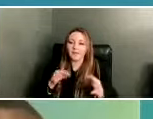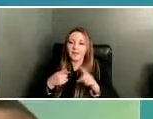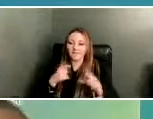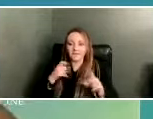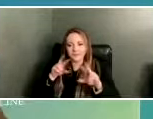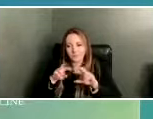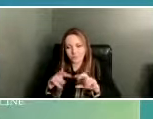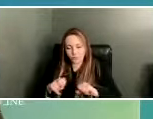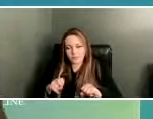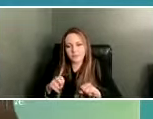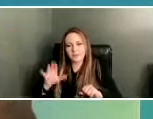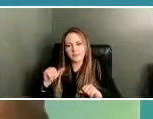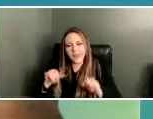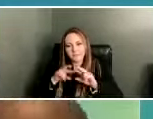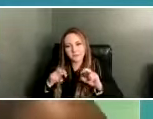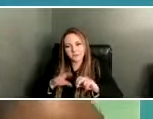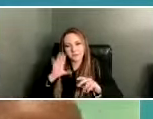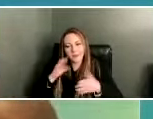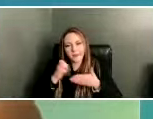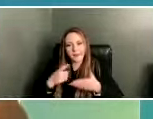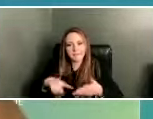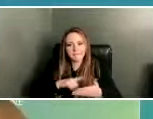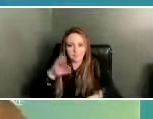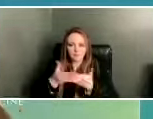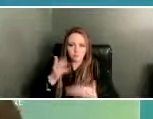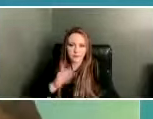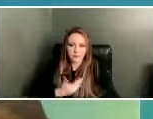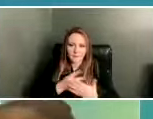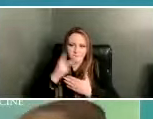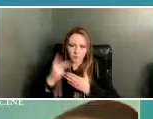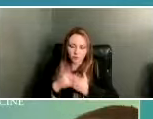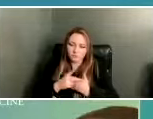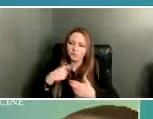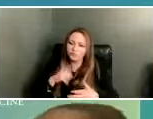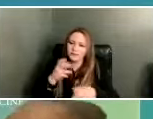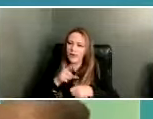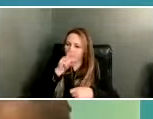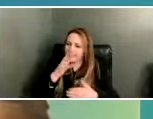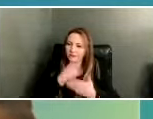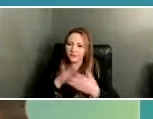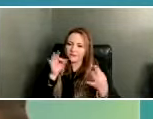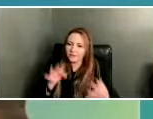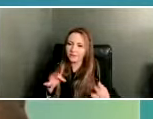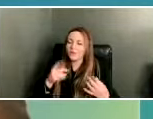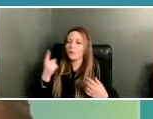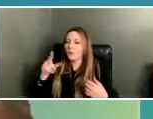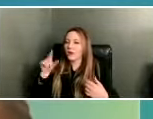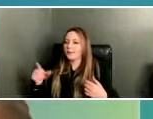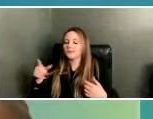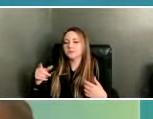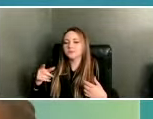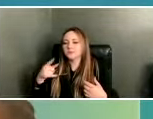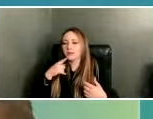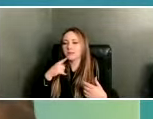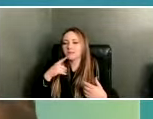that evaluation helps us to be able to improve, our programs. And we've received a lot of great feedback, but one of the questions is, what are some of